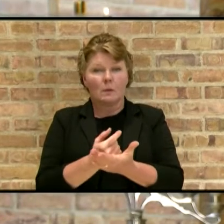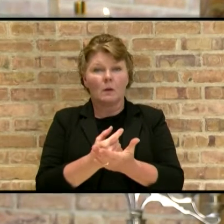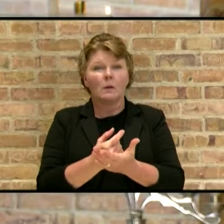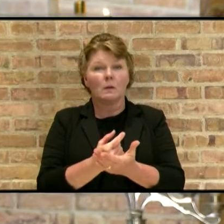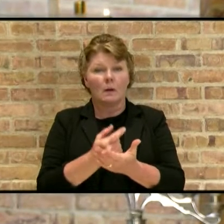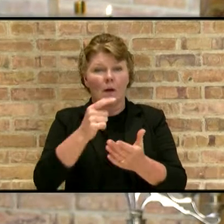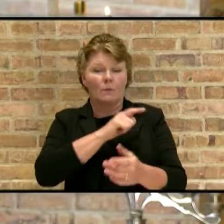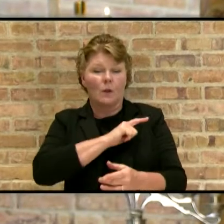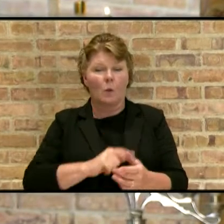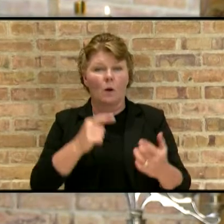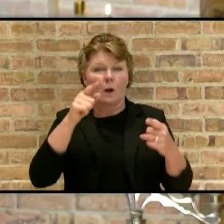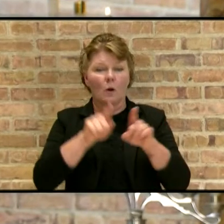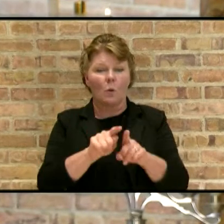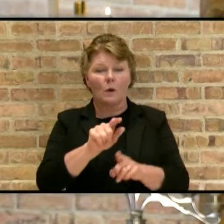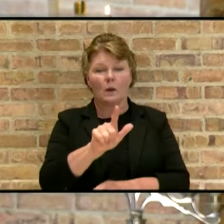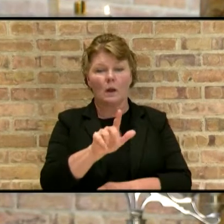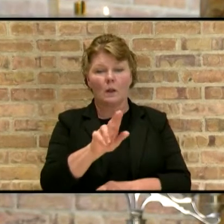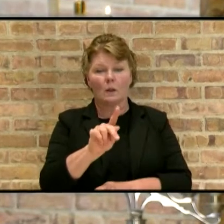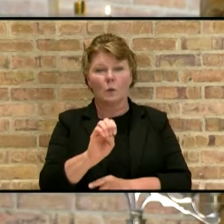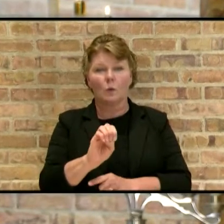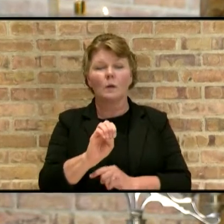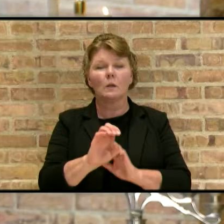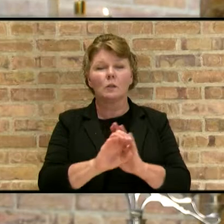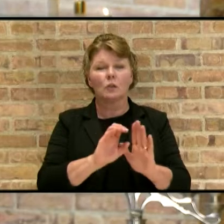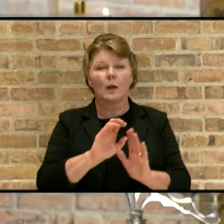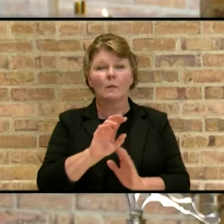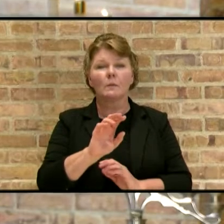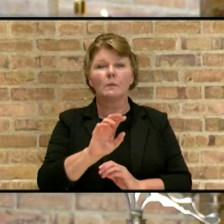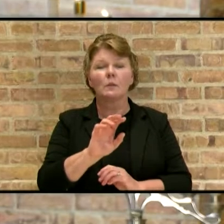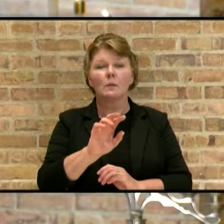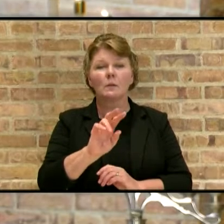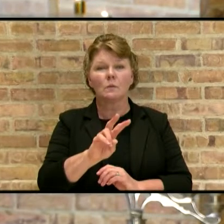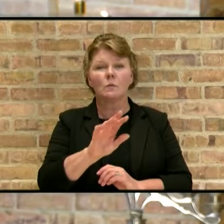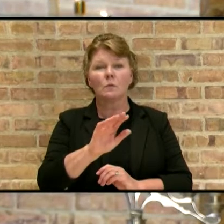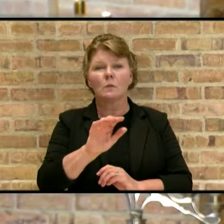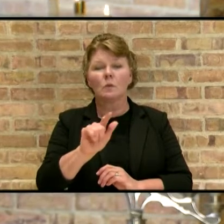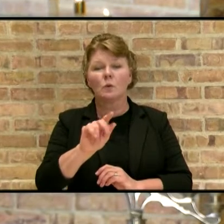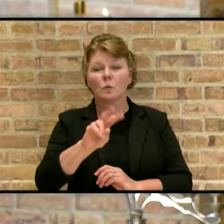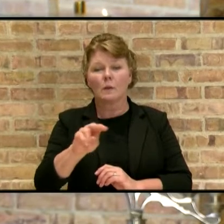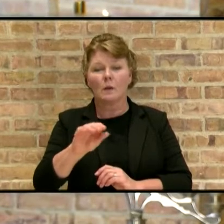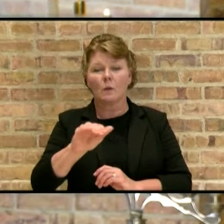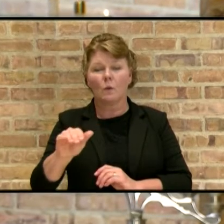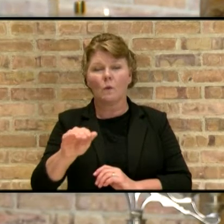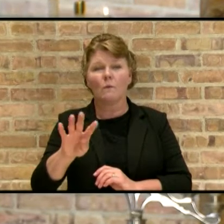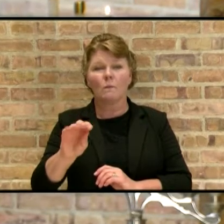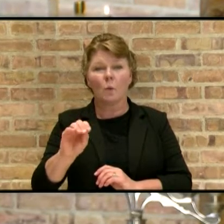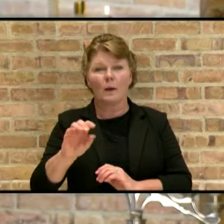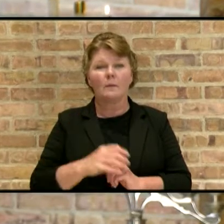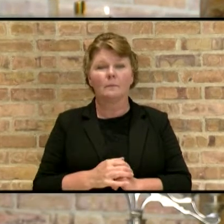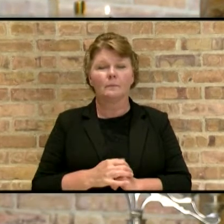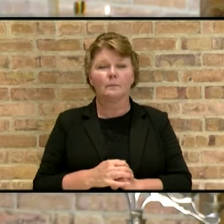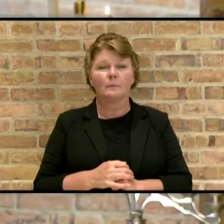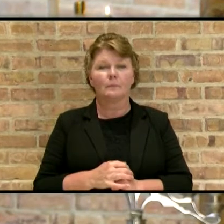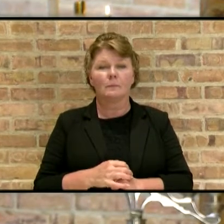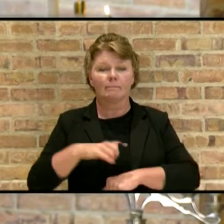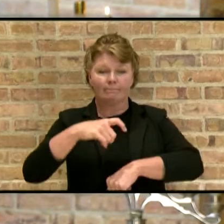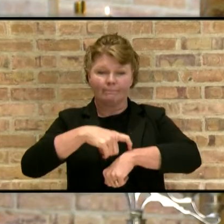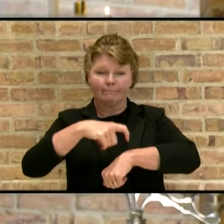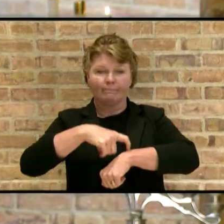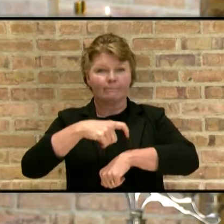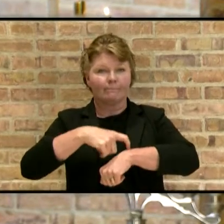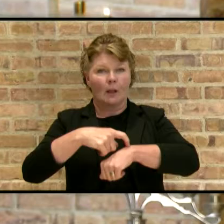Lord according to St. Luke, the second chapter, the 22nd through the 40th verse. When the time came for